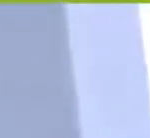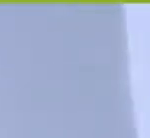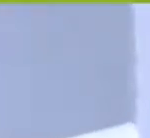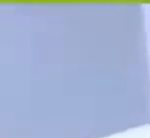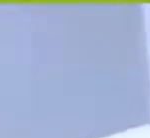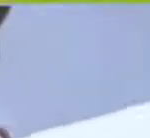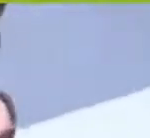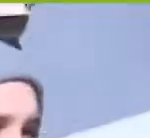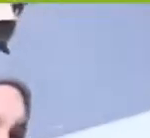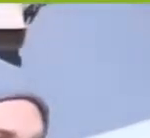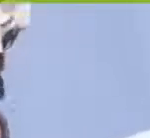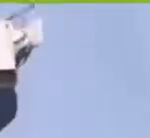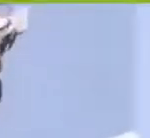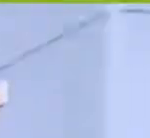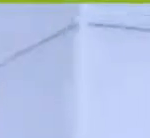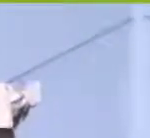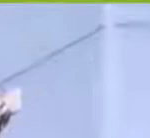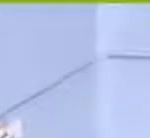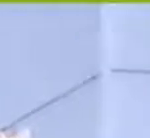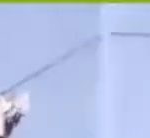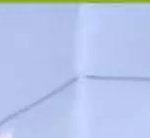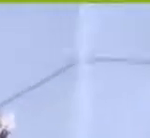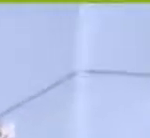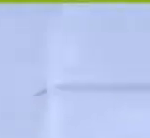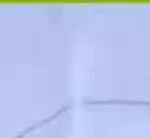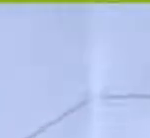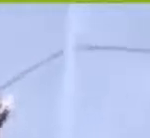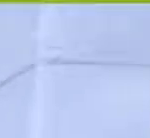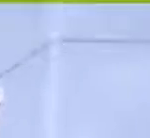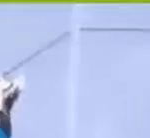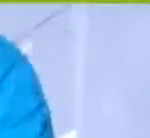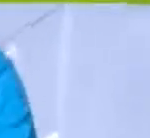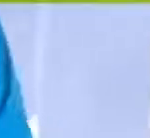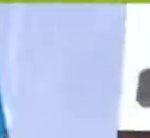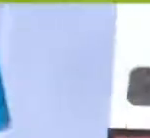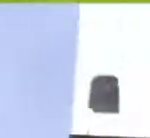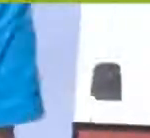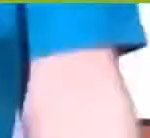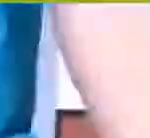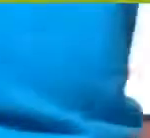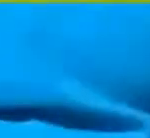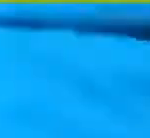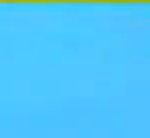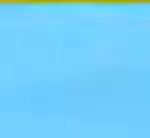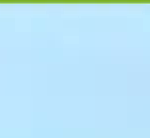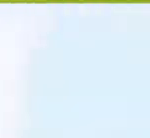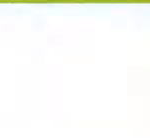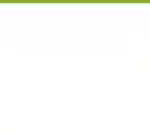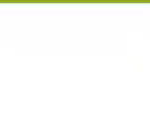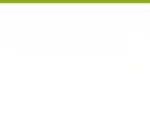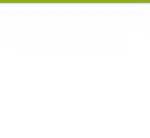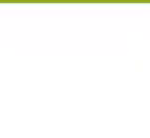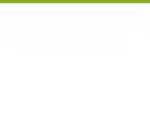someone else. If you or someone you know needs help, call